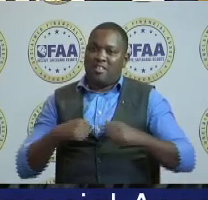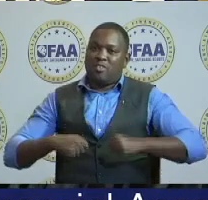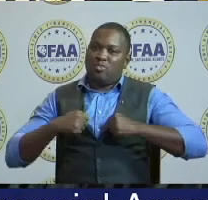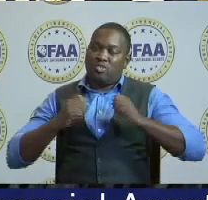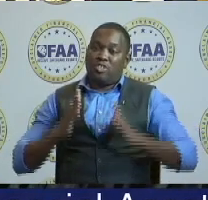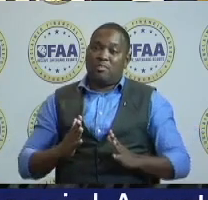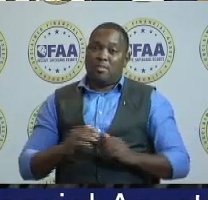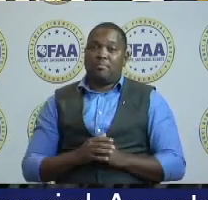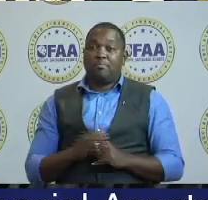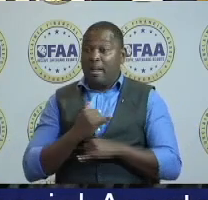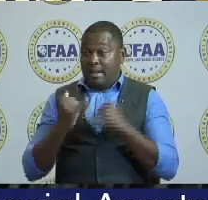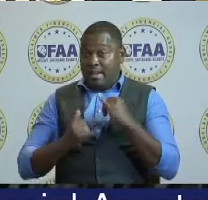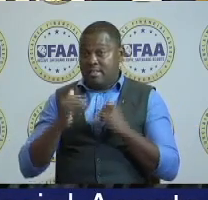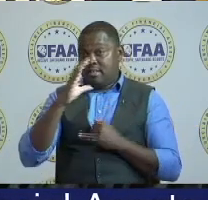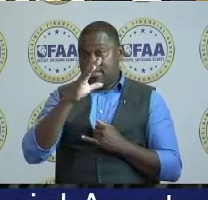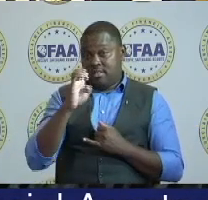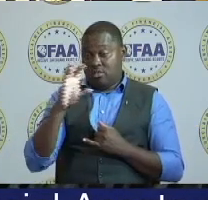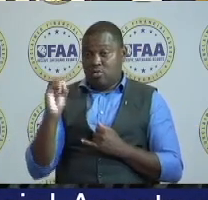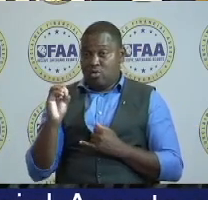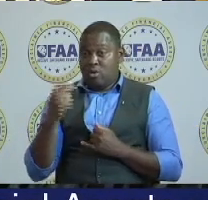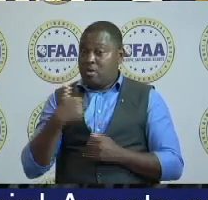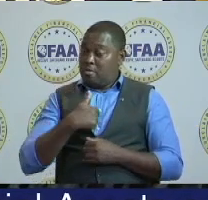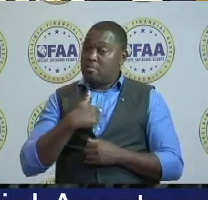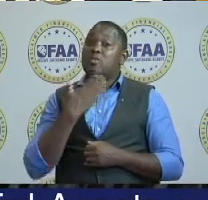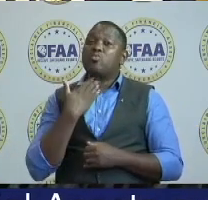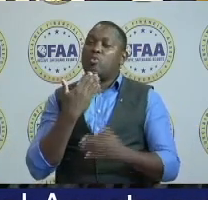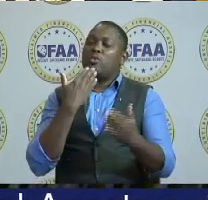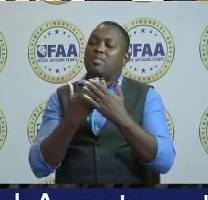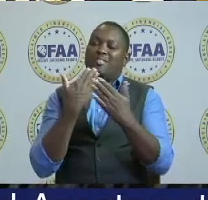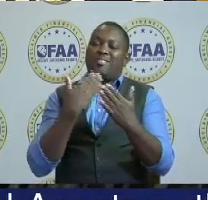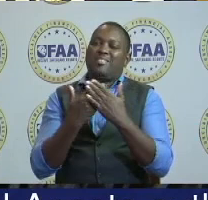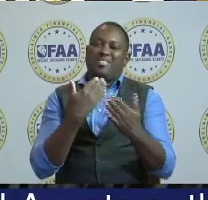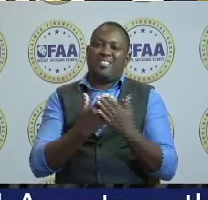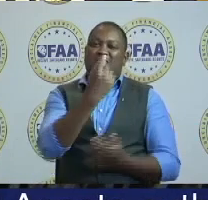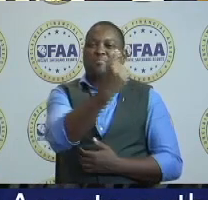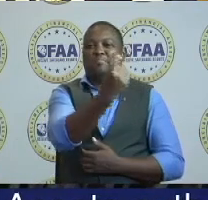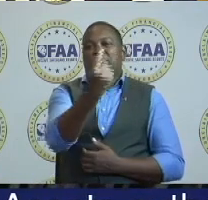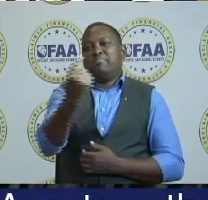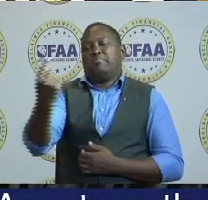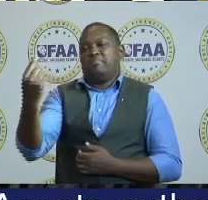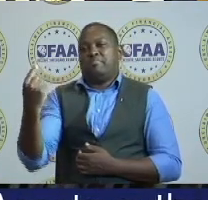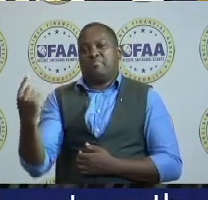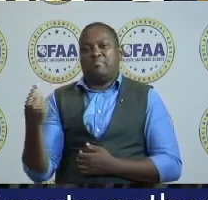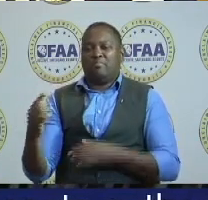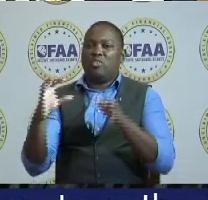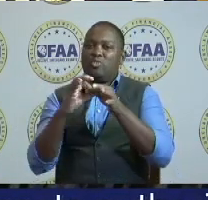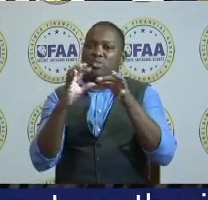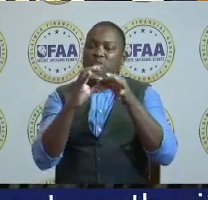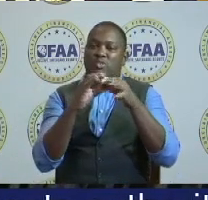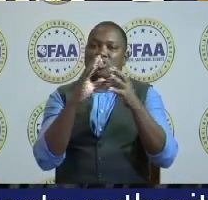to finally, our CEO. Mine is to thank every single person who is with us here